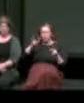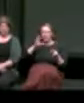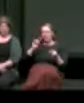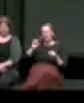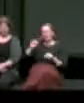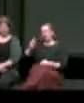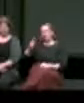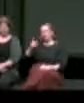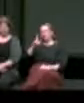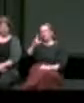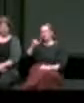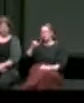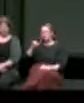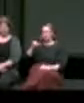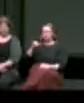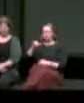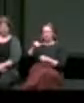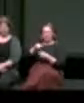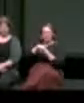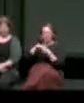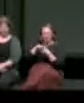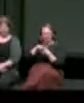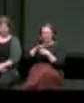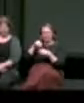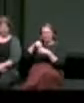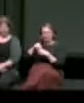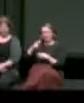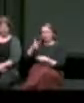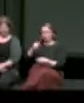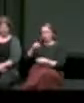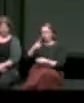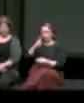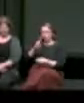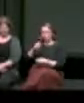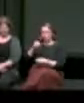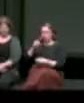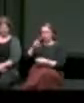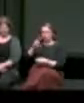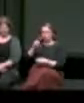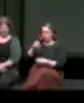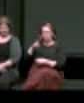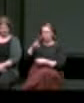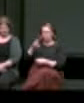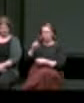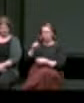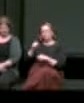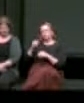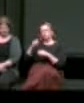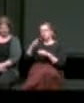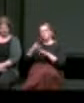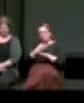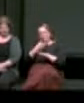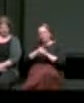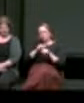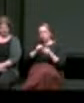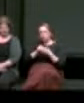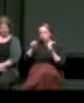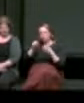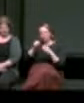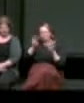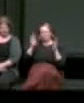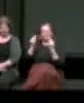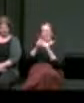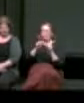sites in Gorge Metro Park during the sediment remediation and dam removal project. So I'm going to do this by giving